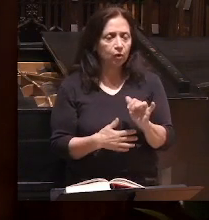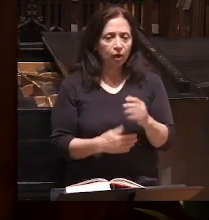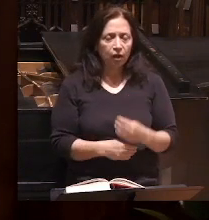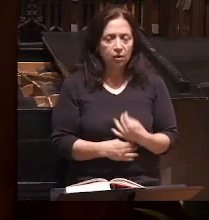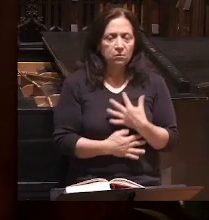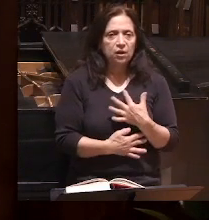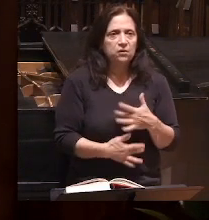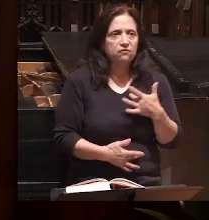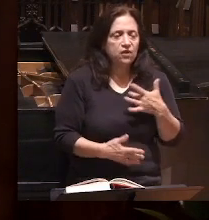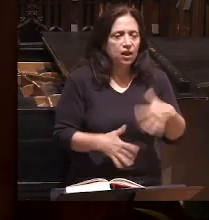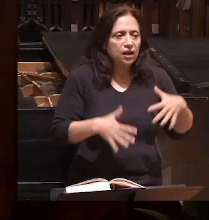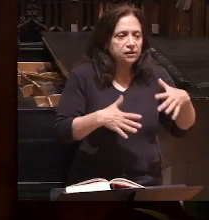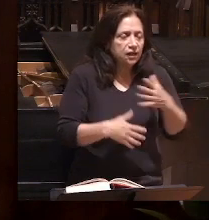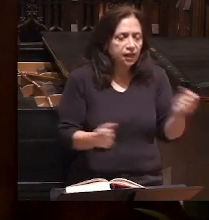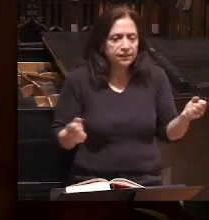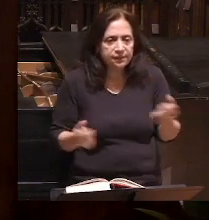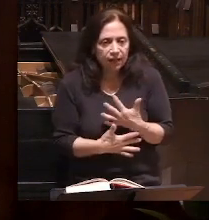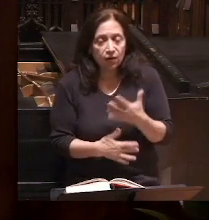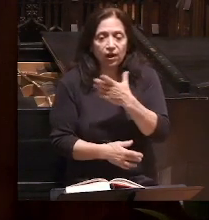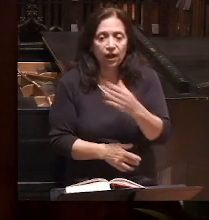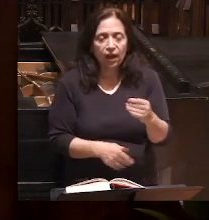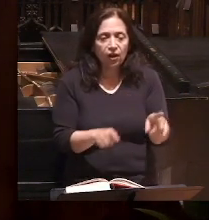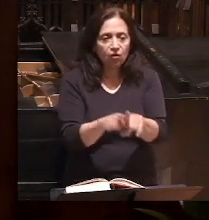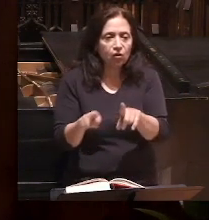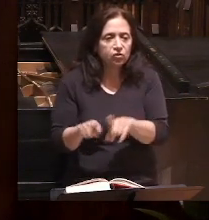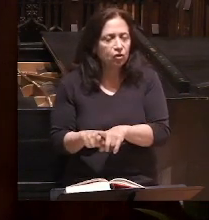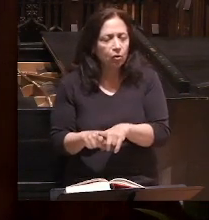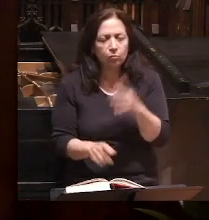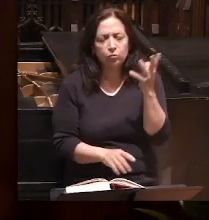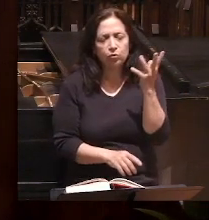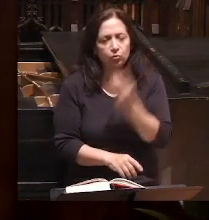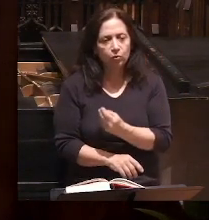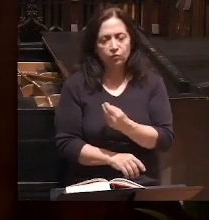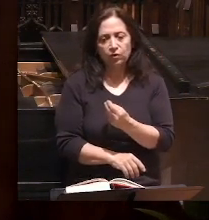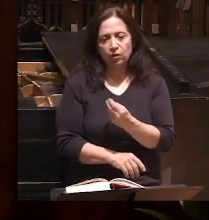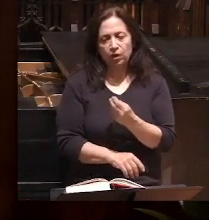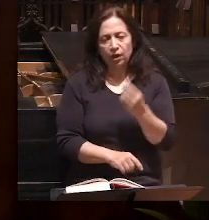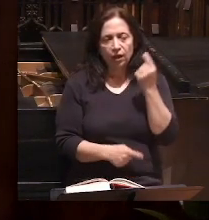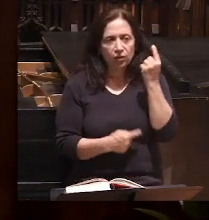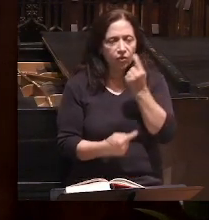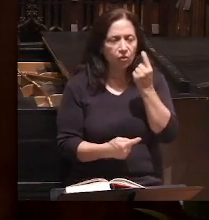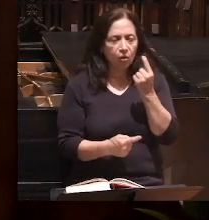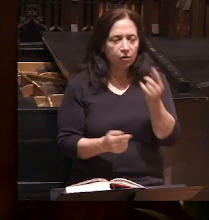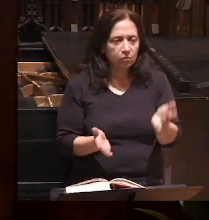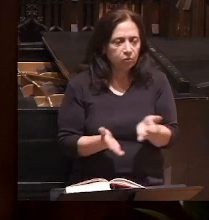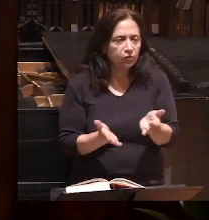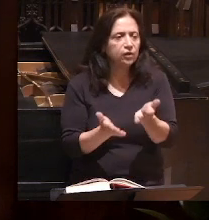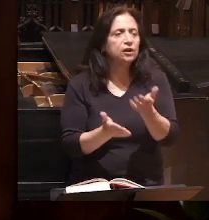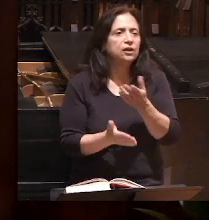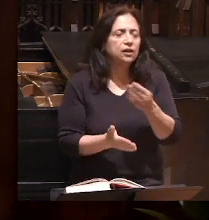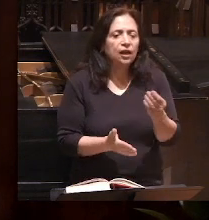me anxious and scared, and it was beautiful and thought-provoking and